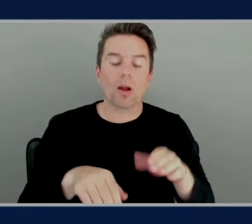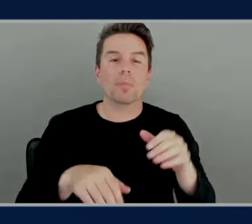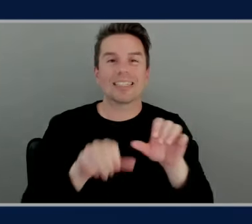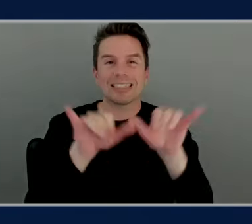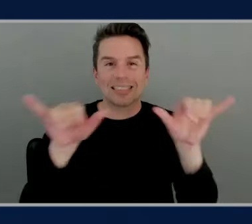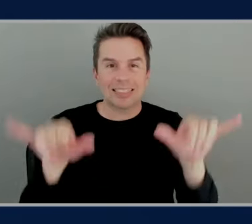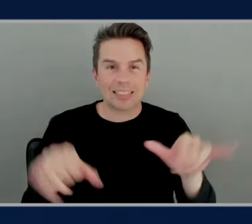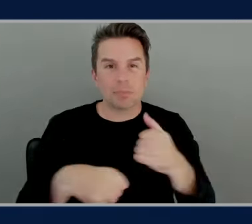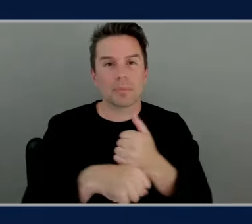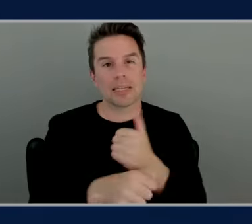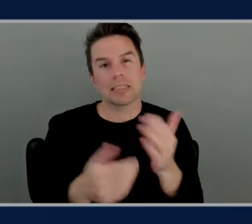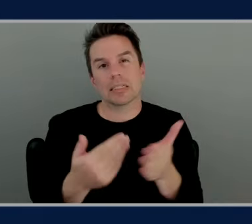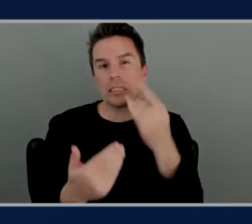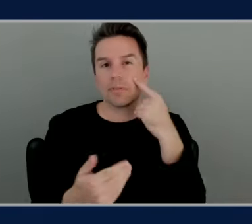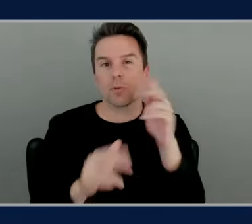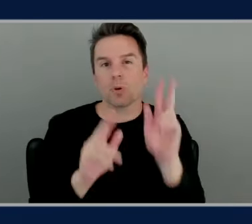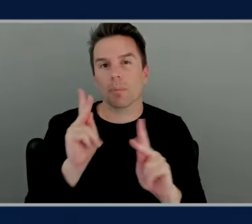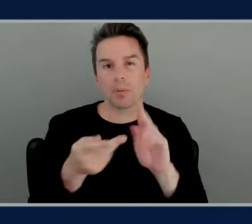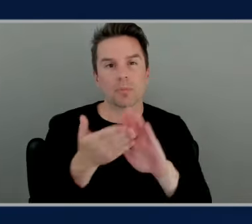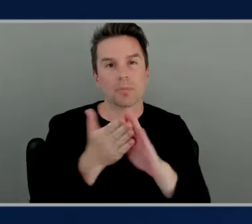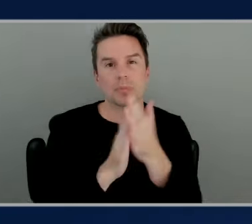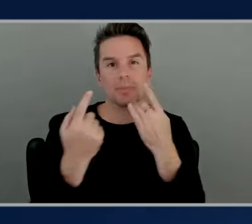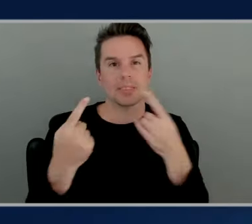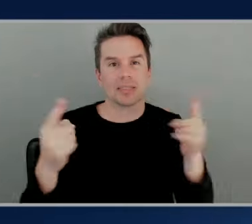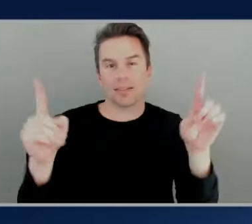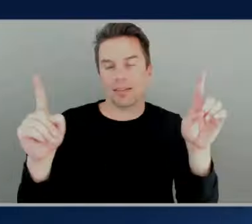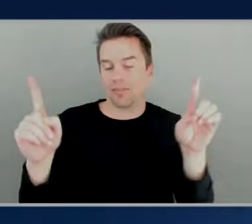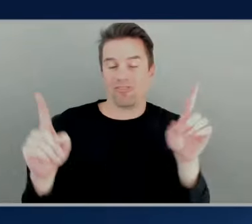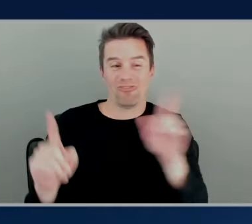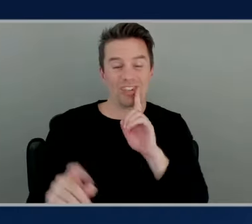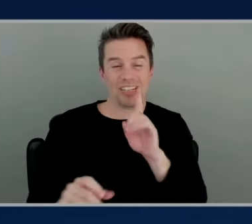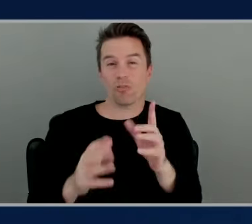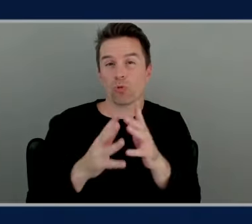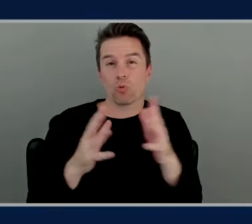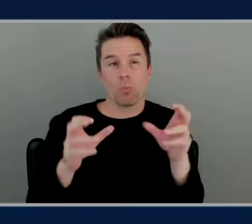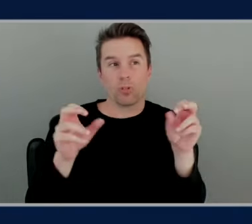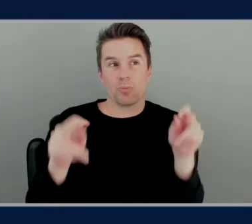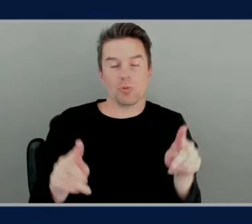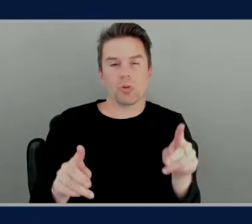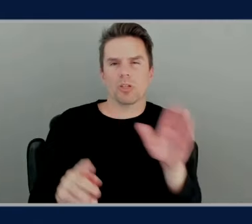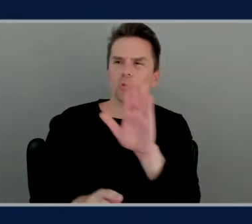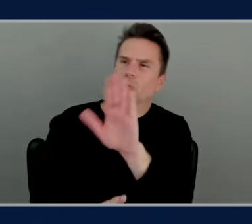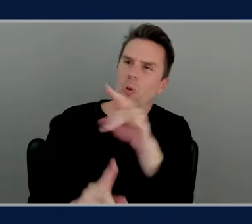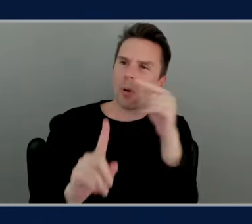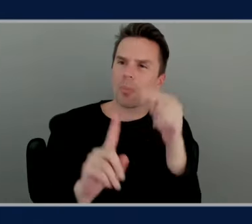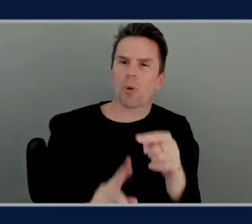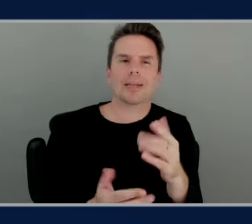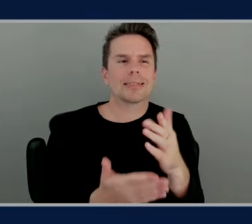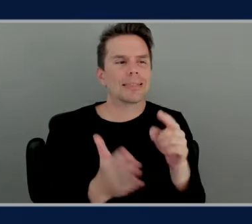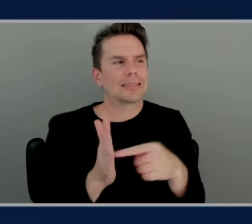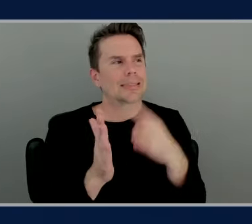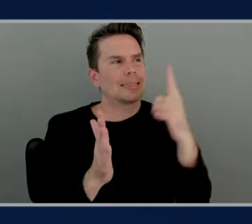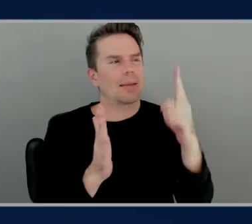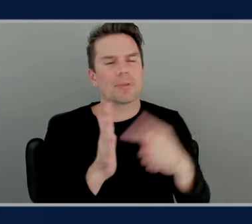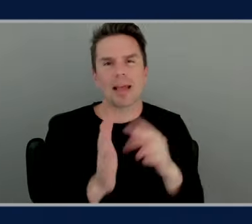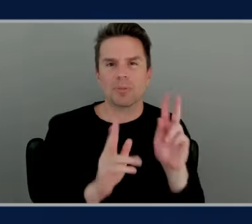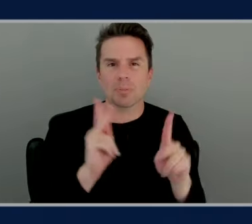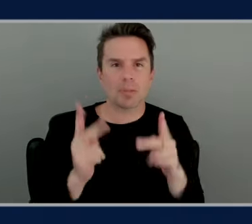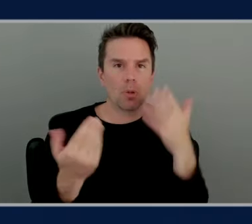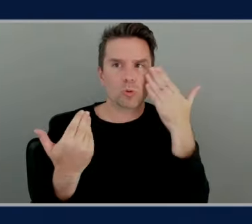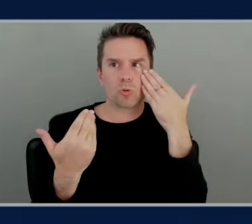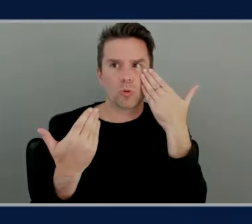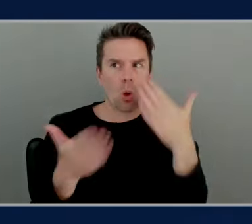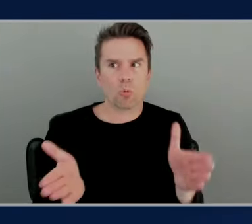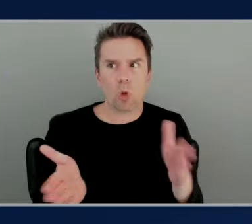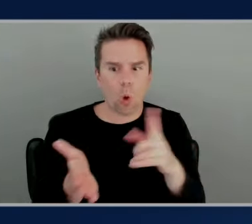And I just think there's so much opportunity, you know, to your point, like sometimes people don't even know the right question to ask. Yeah. And that's